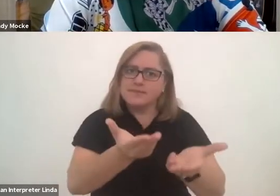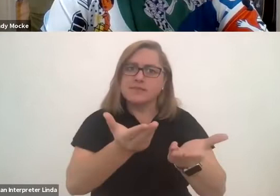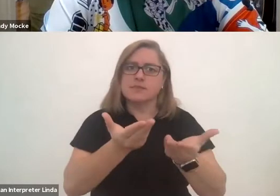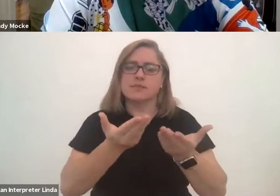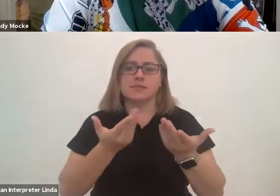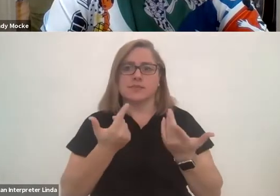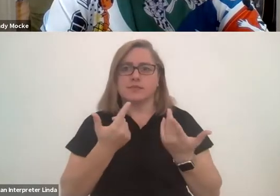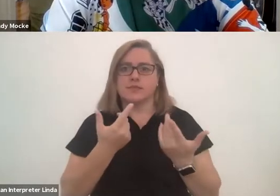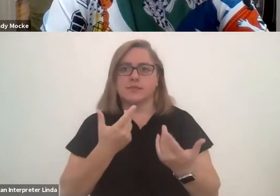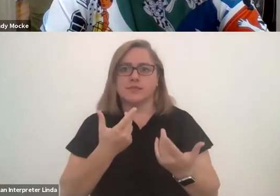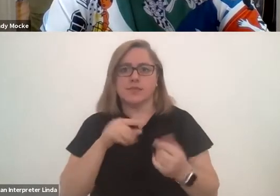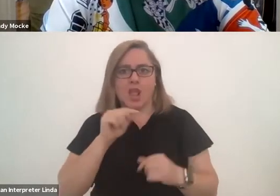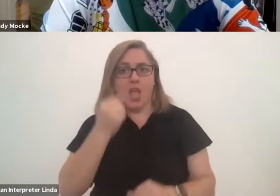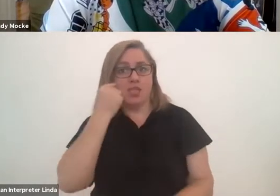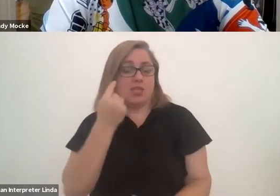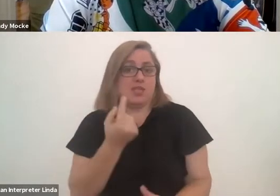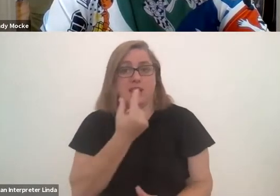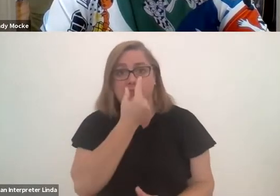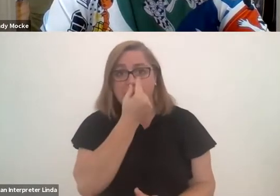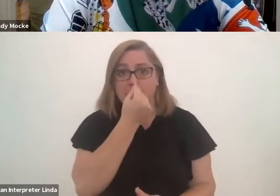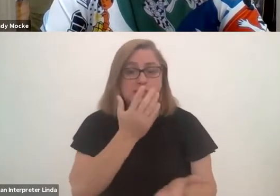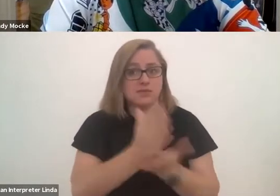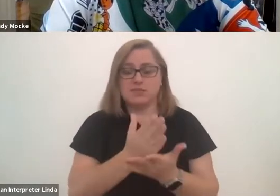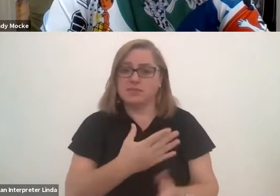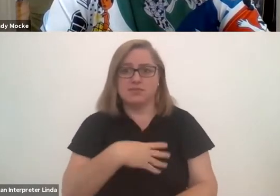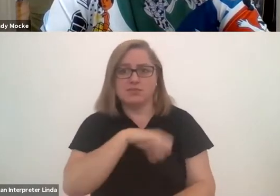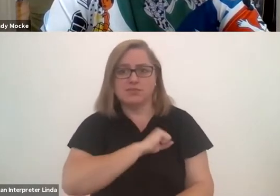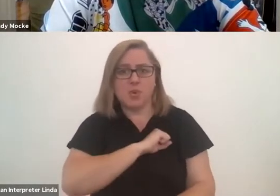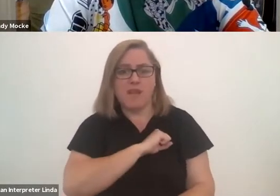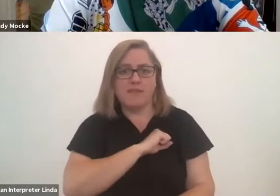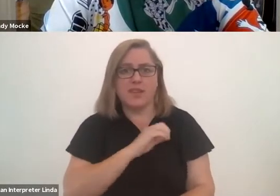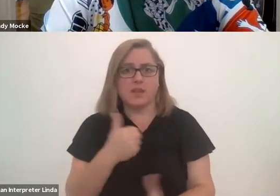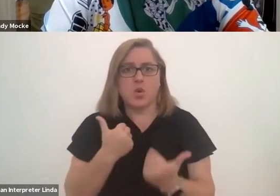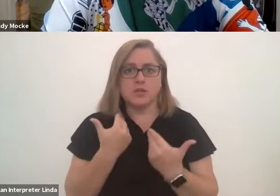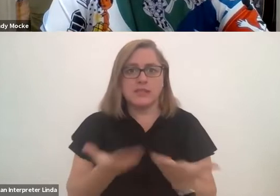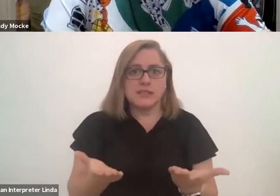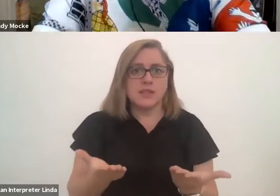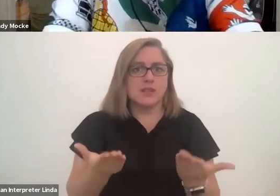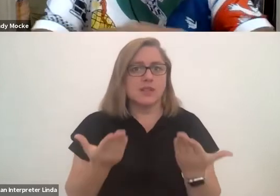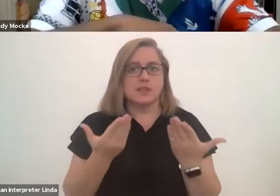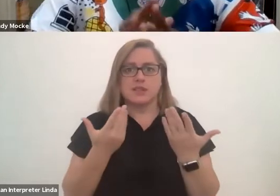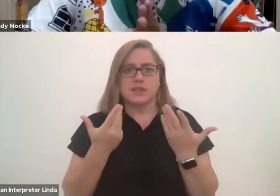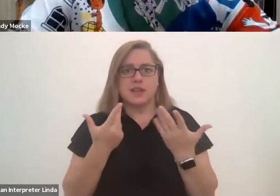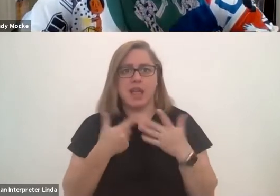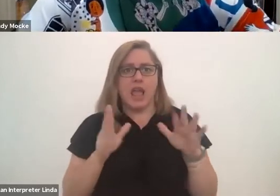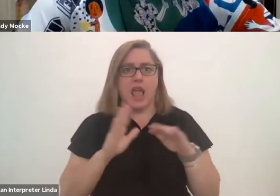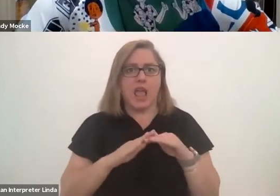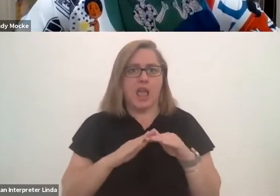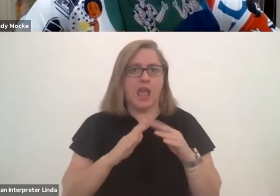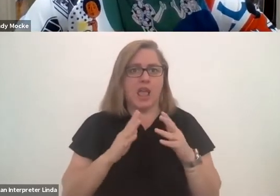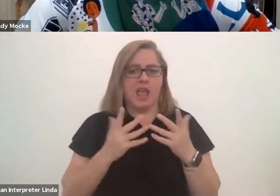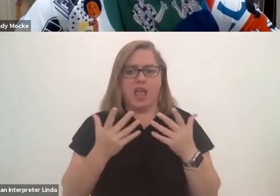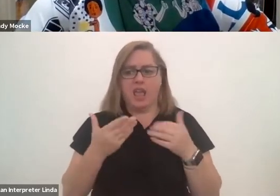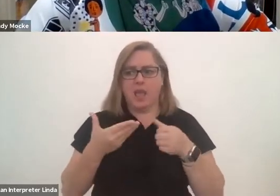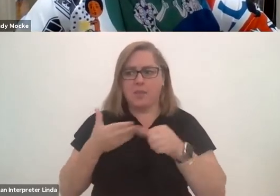able to do that. I think it's quite brave, and I don't know how I would respond to something like that.